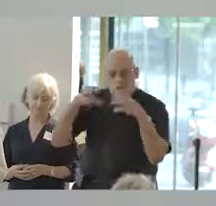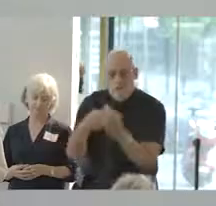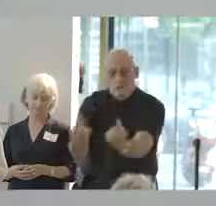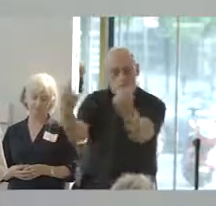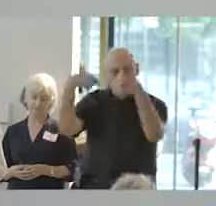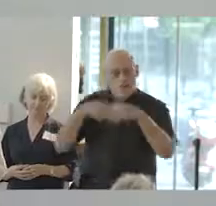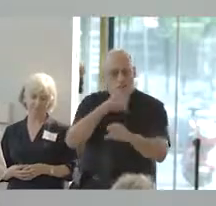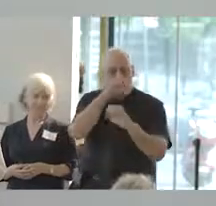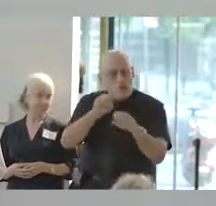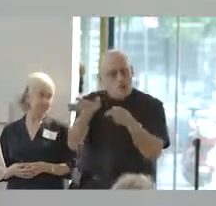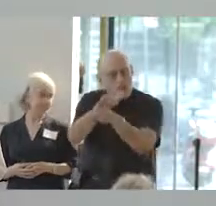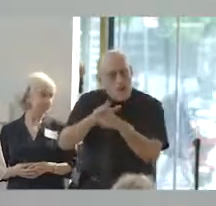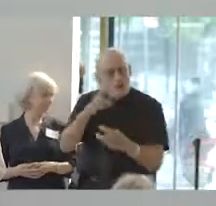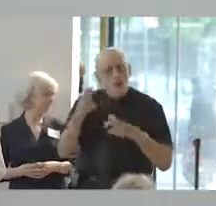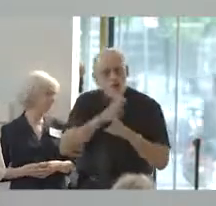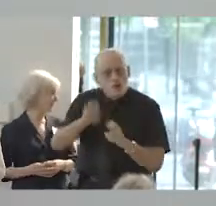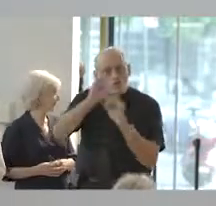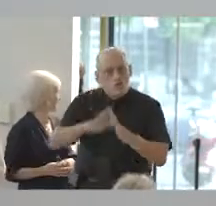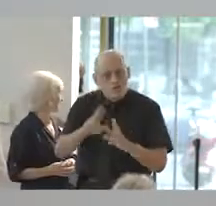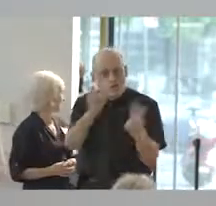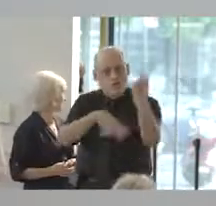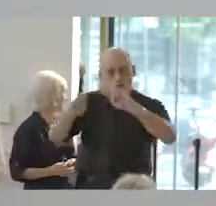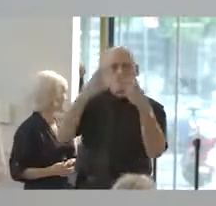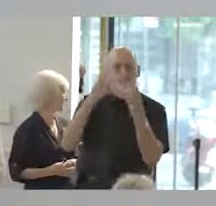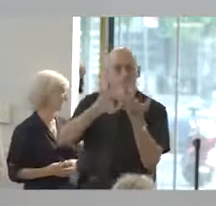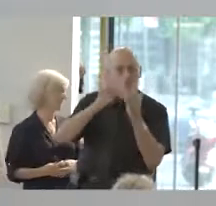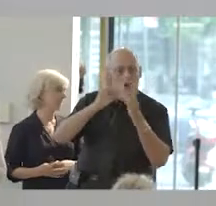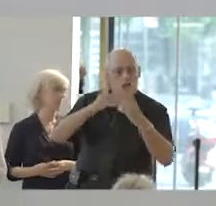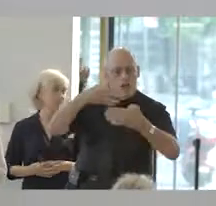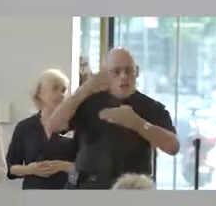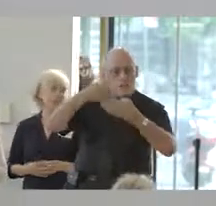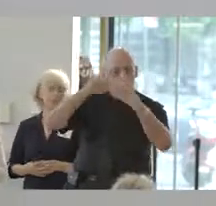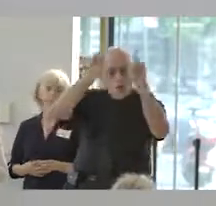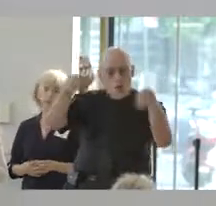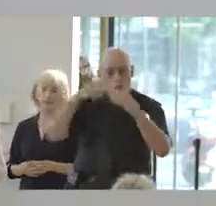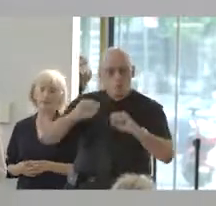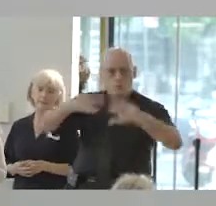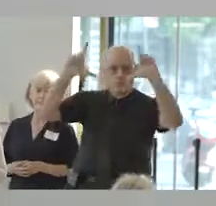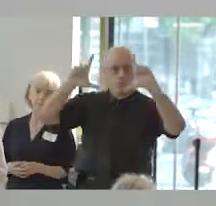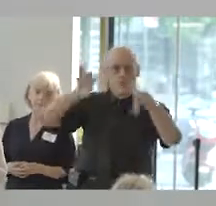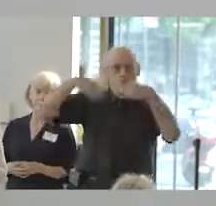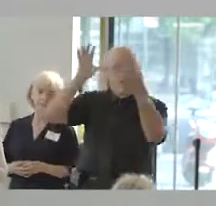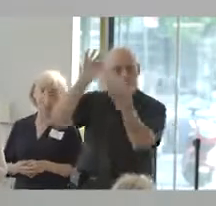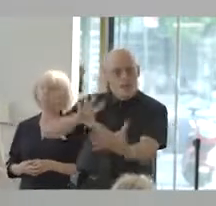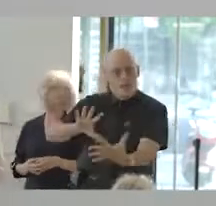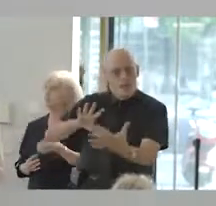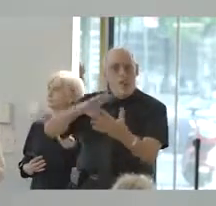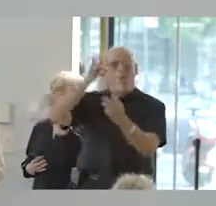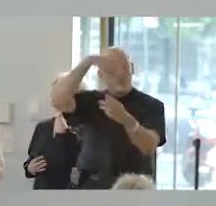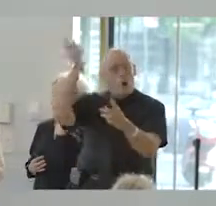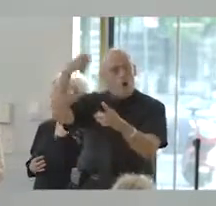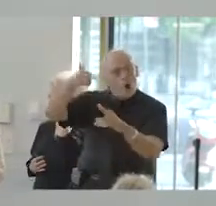this neighborhood or tourists to visit, to take a look at the online portal and provide feedback. This park and all